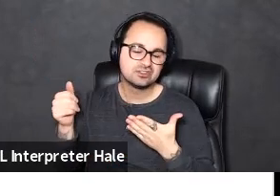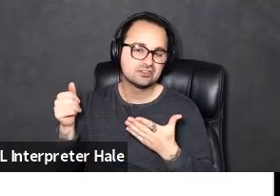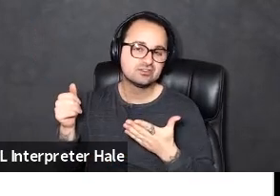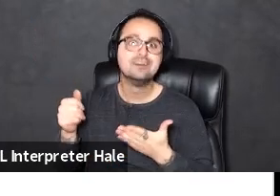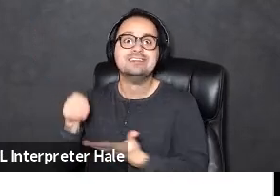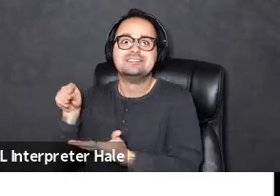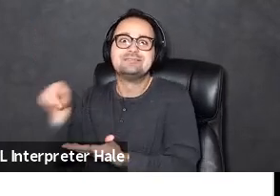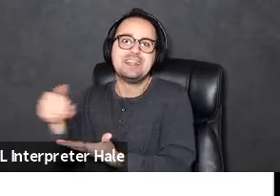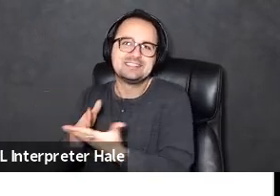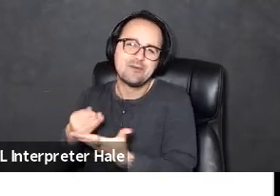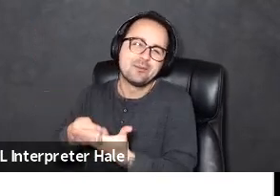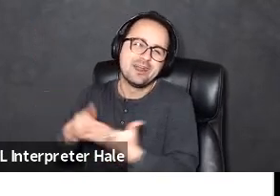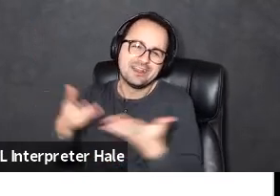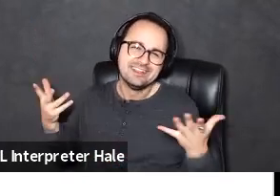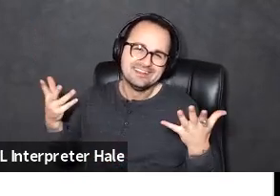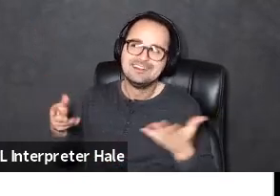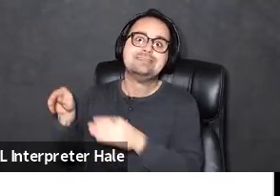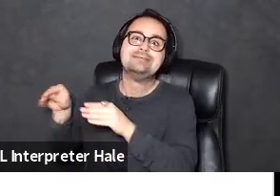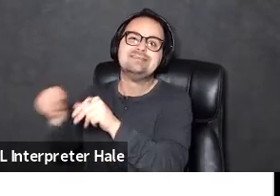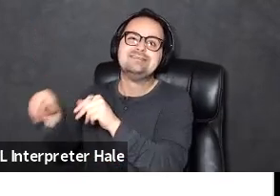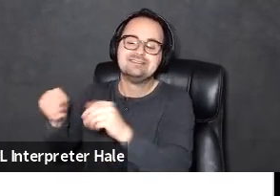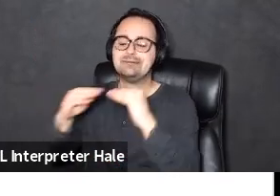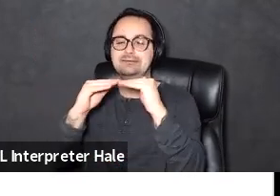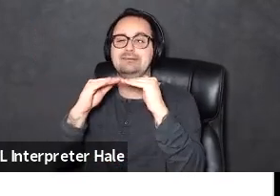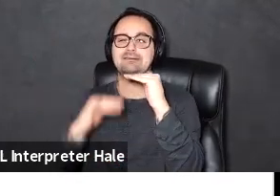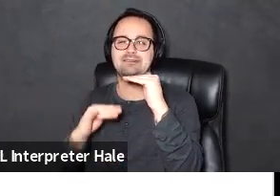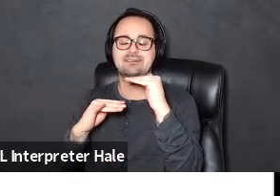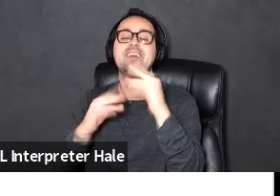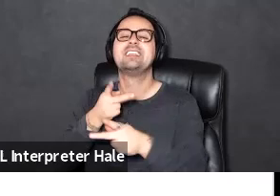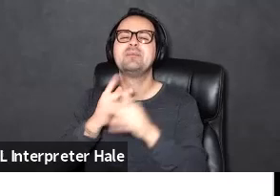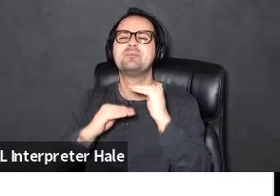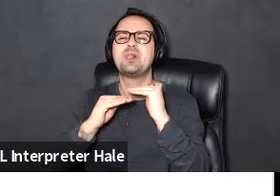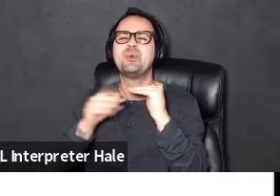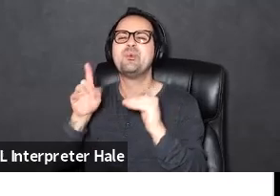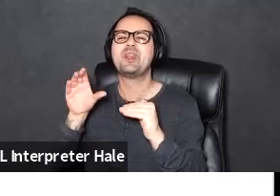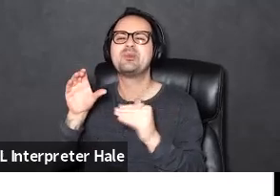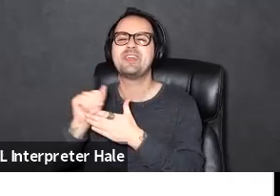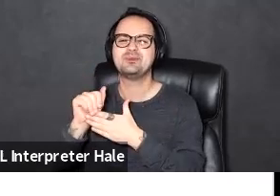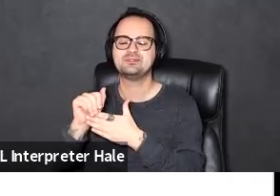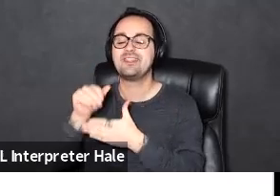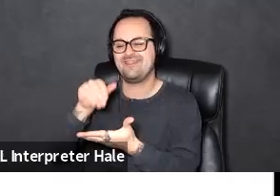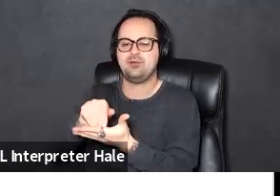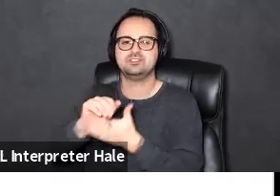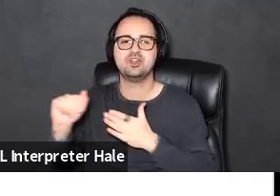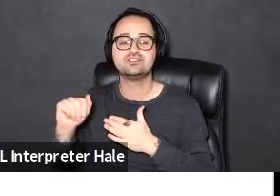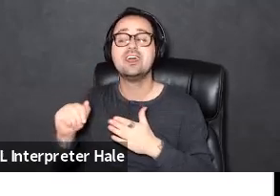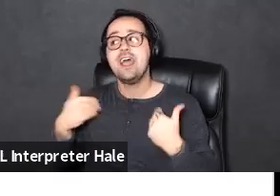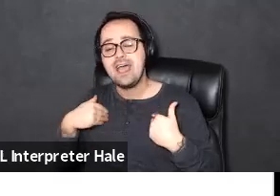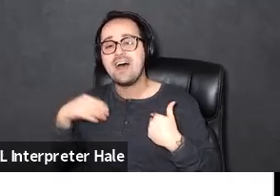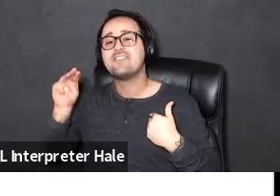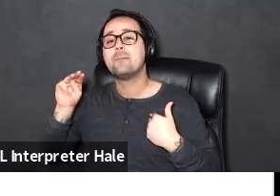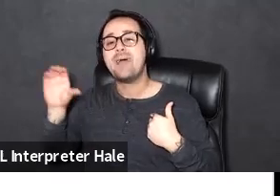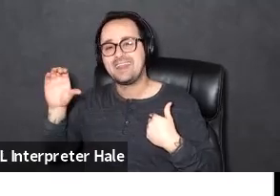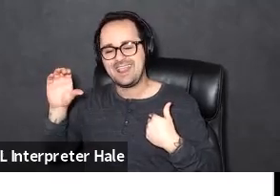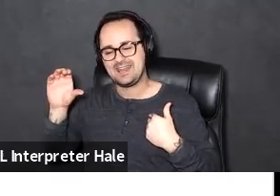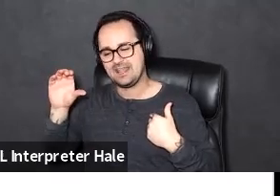money is ultimately what it comes down to. Keep it below the $100,000. And as we have talked about, there is a Medicaid payback provision on